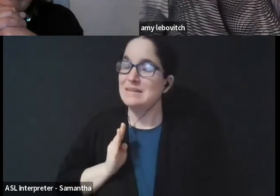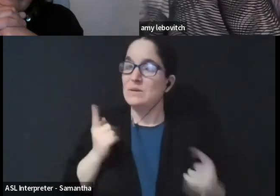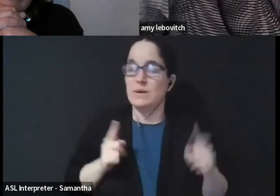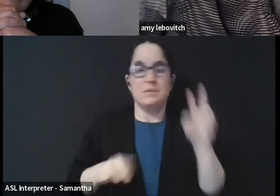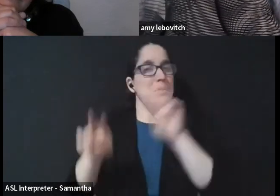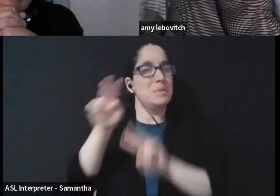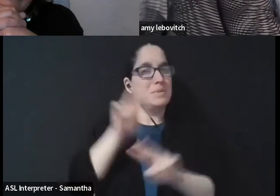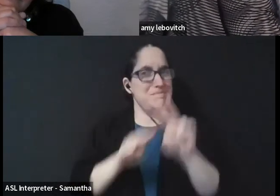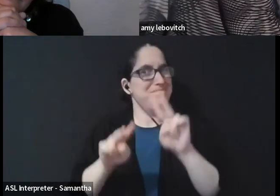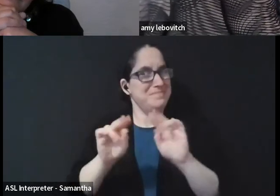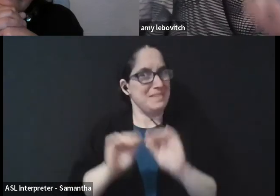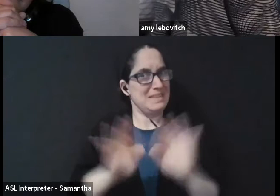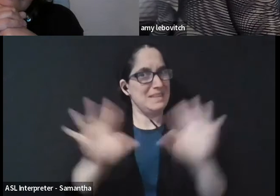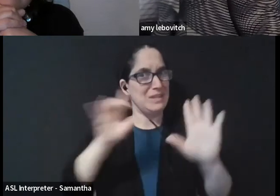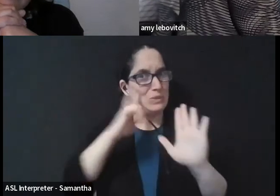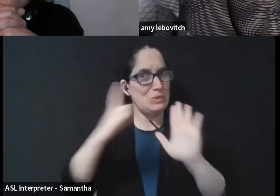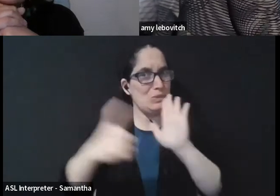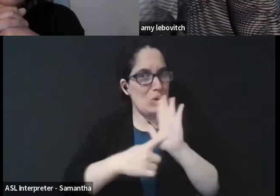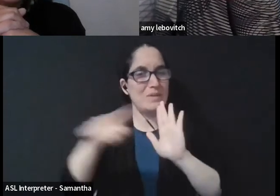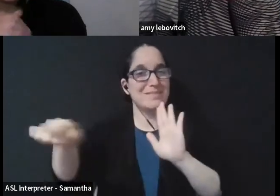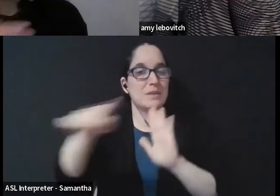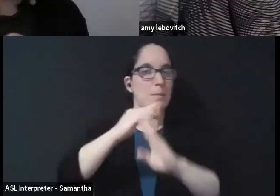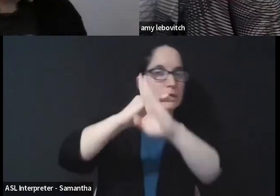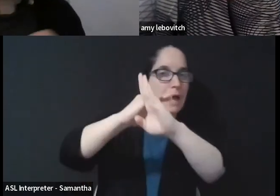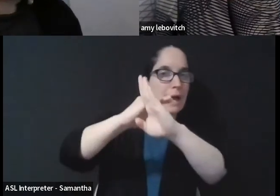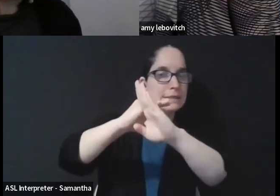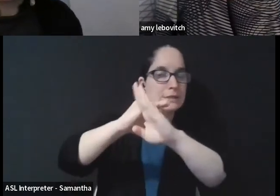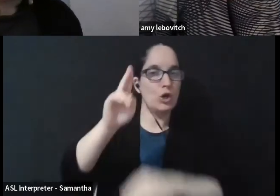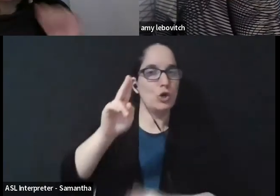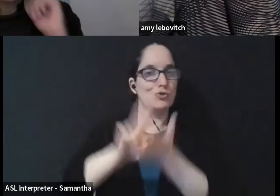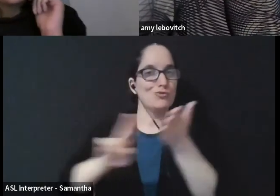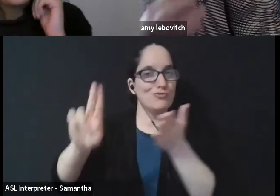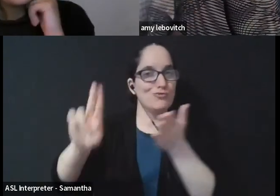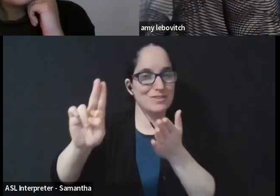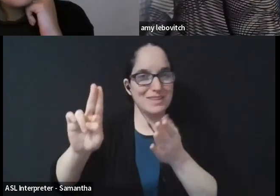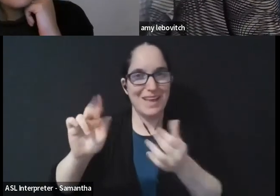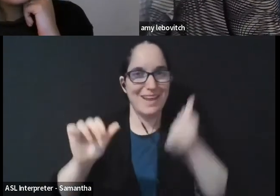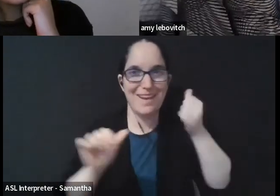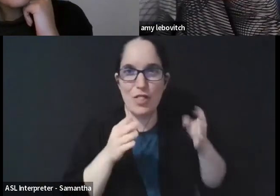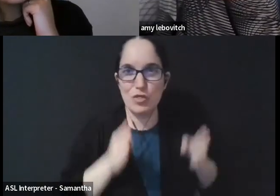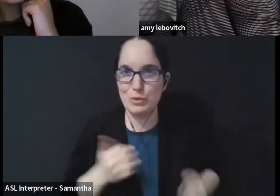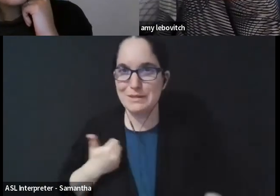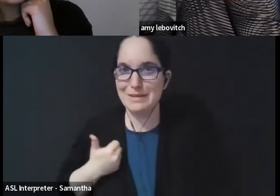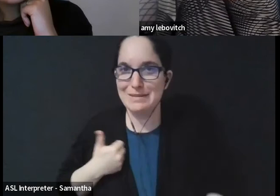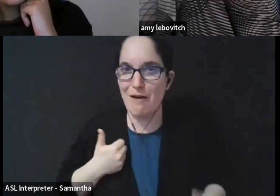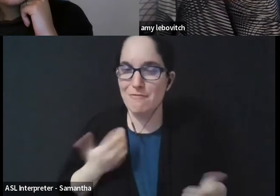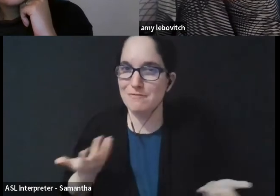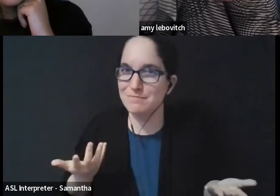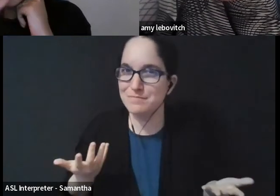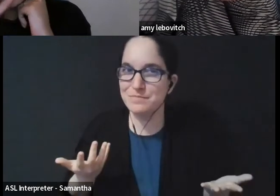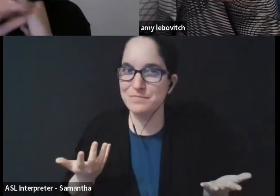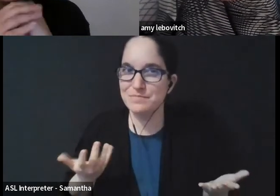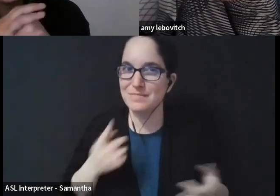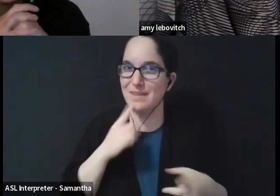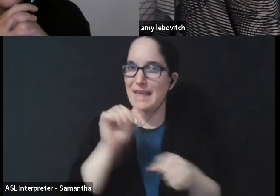set up in a way to protect the university from liability and not the